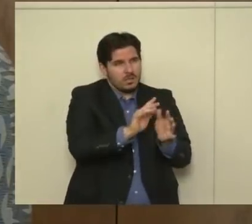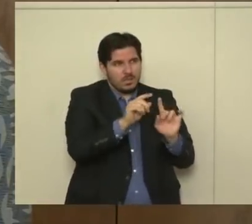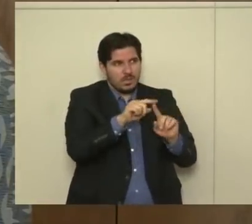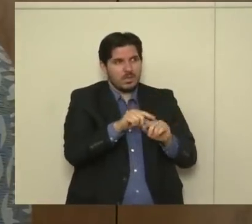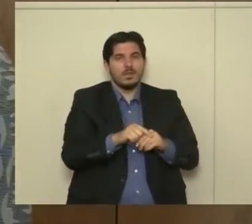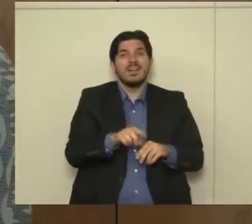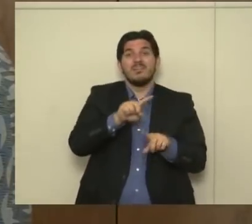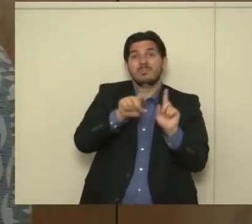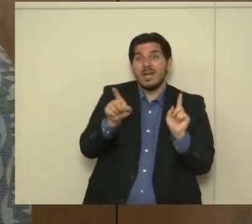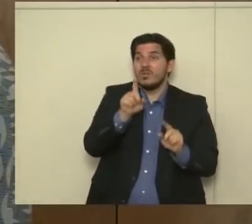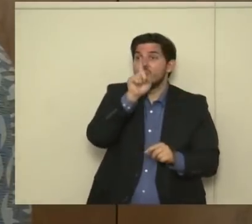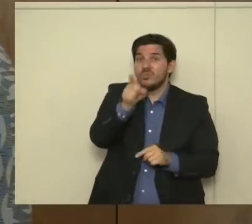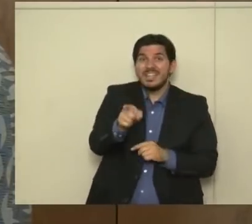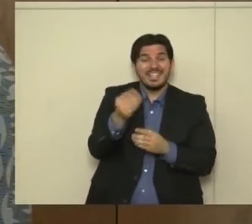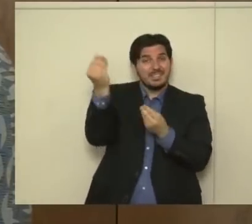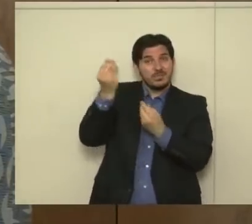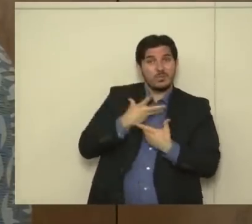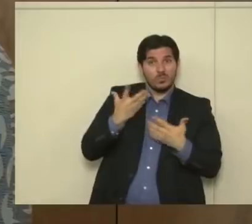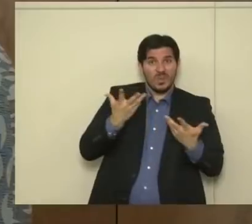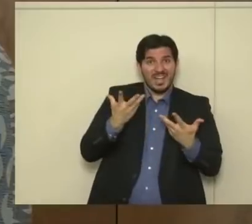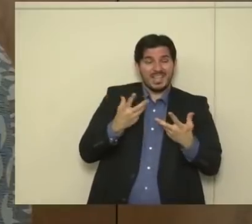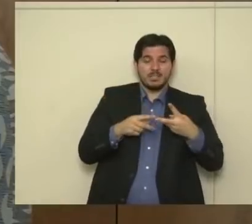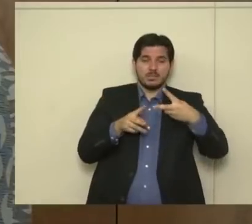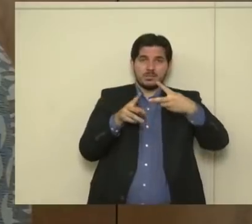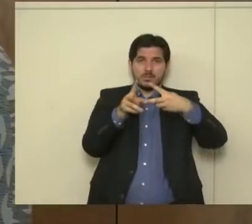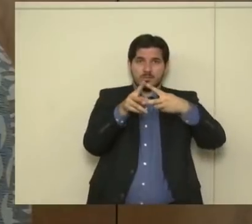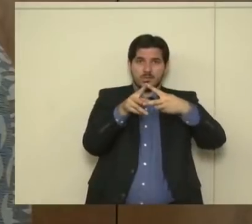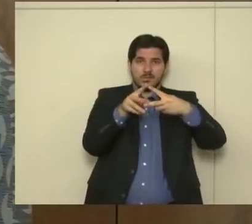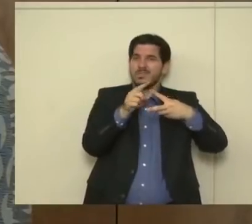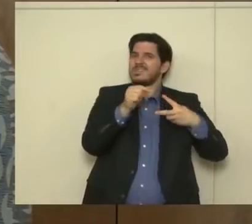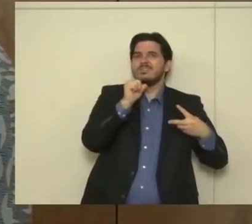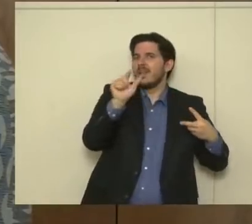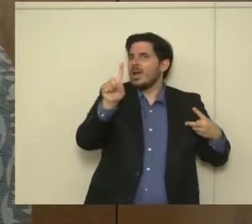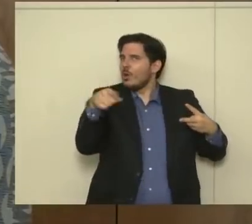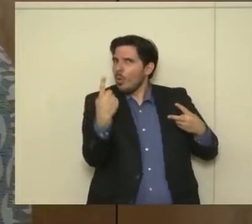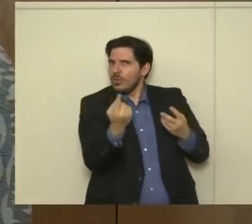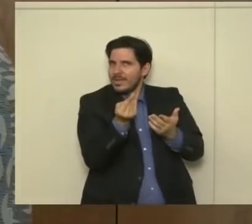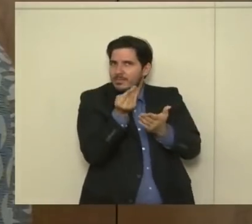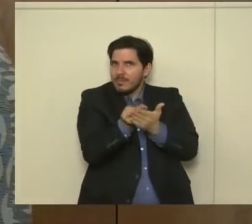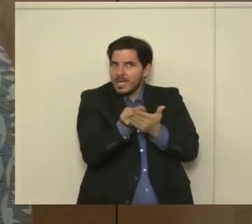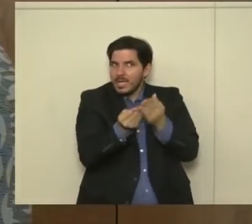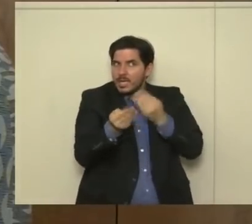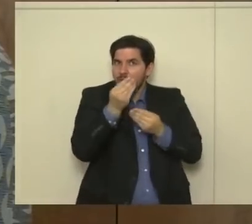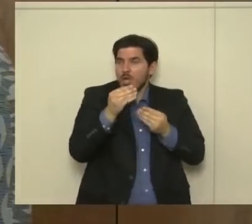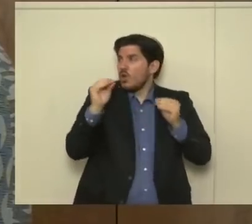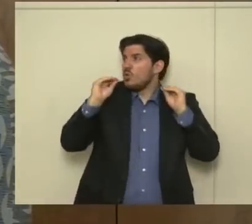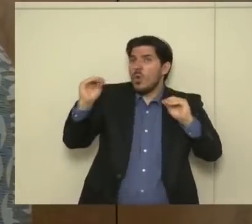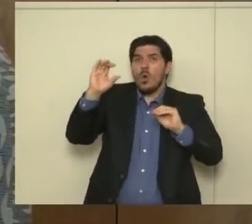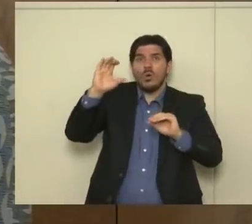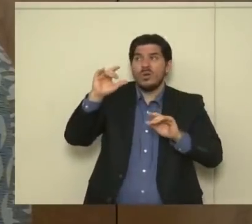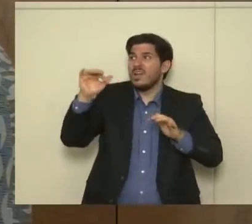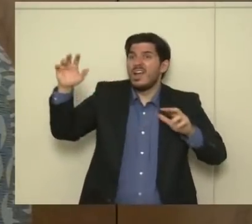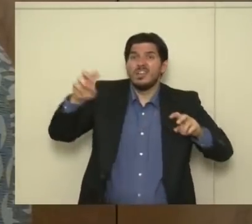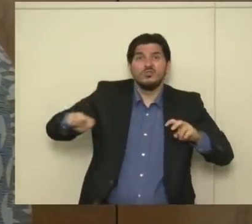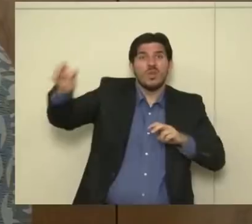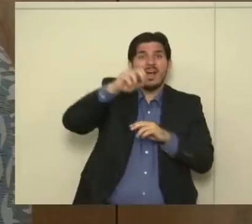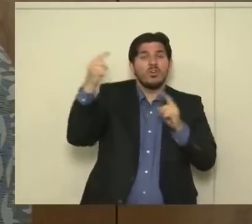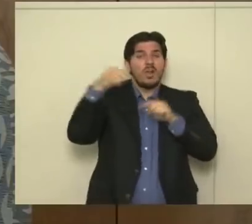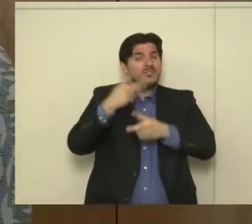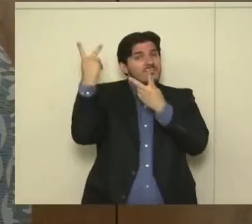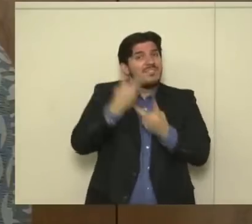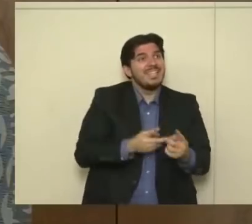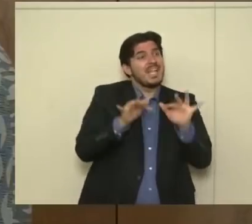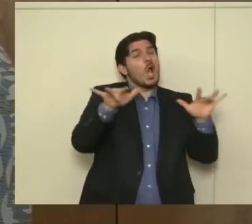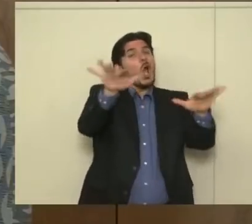the economics of what we know is occurring when we don't have tourism and we don't have businesses completely